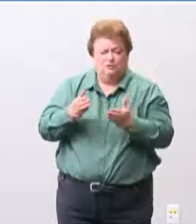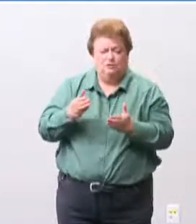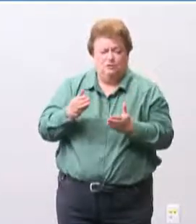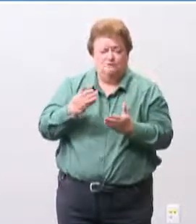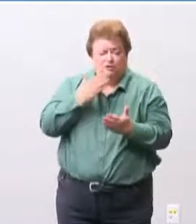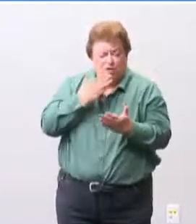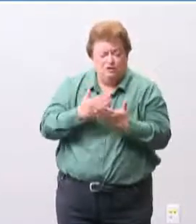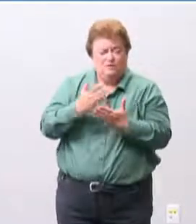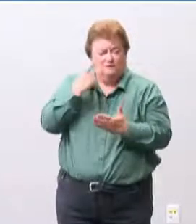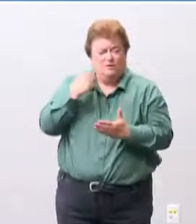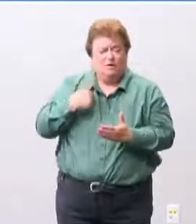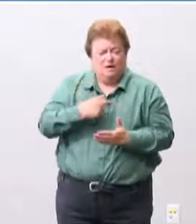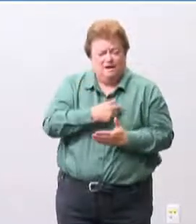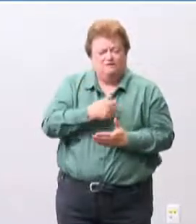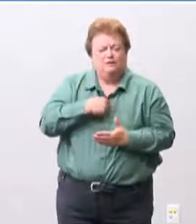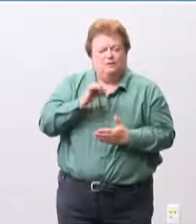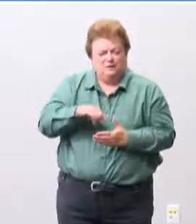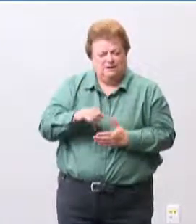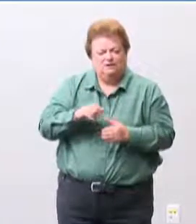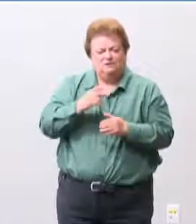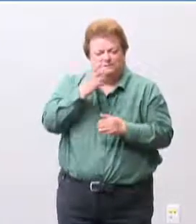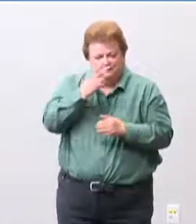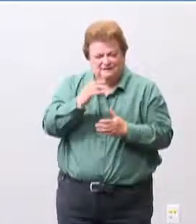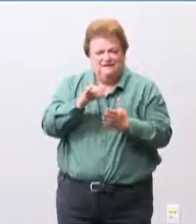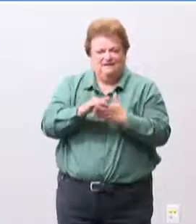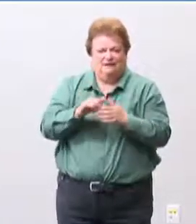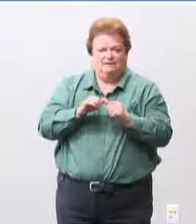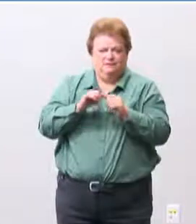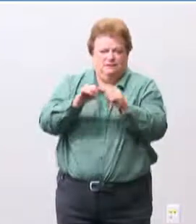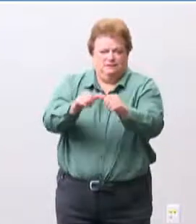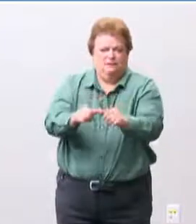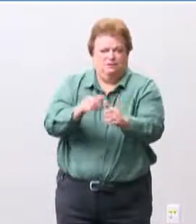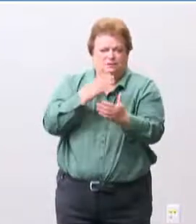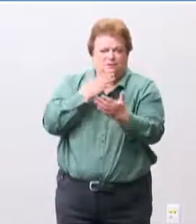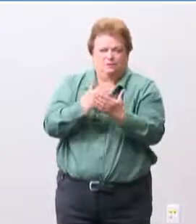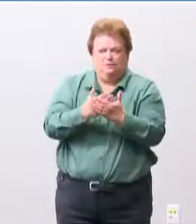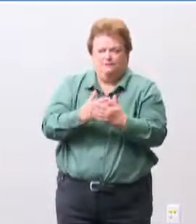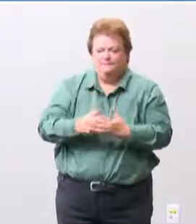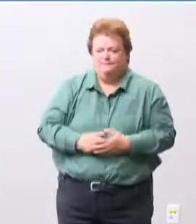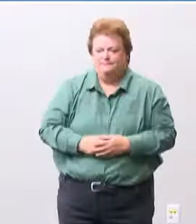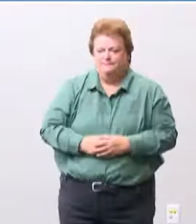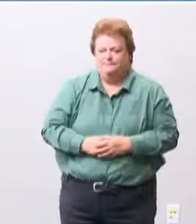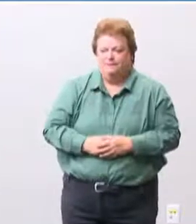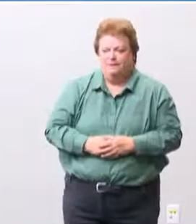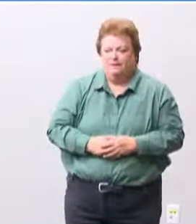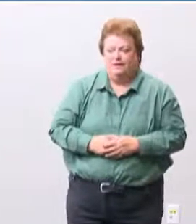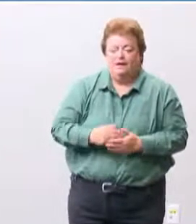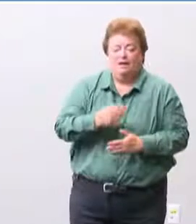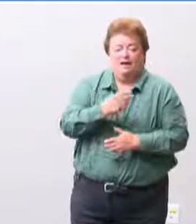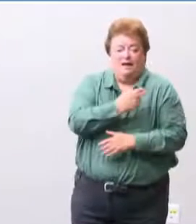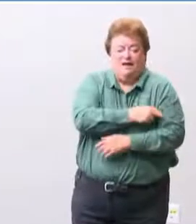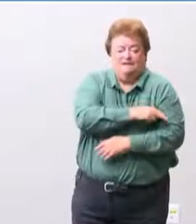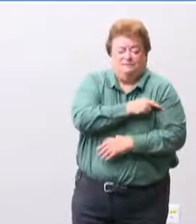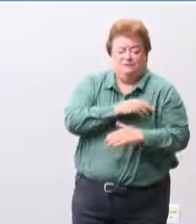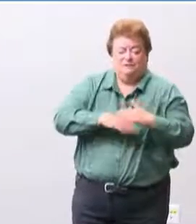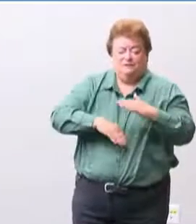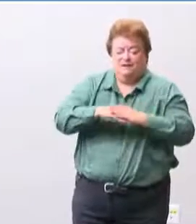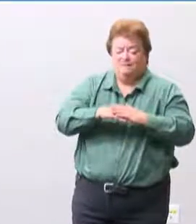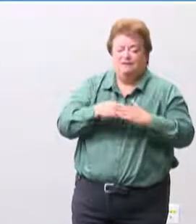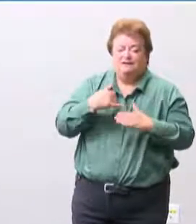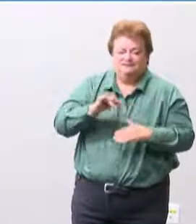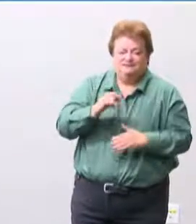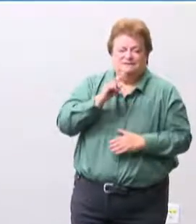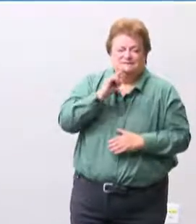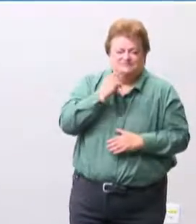and we need to see this progress move forward. Our local hospital capacity remains a serious